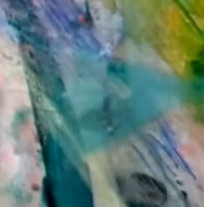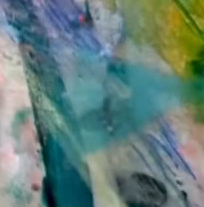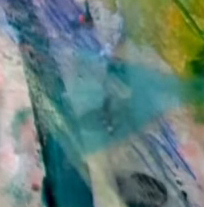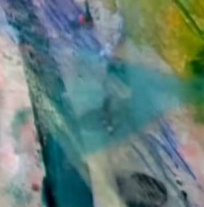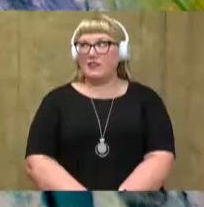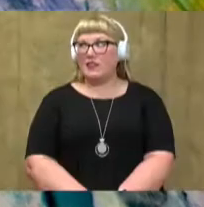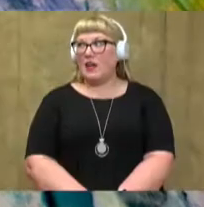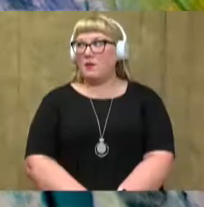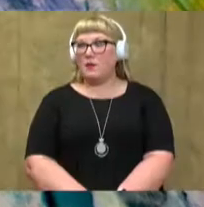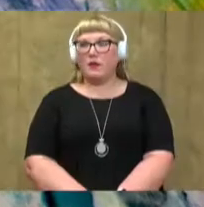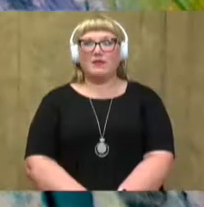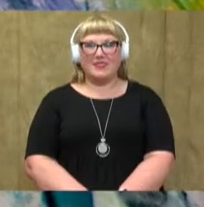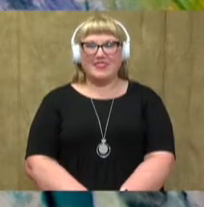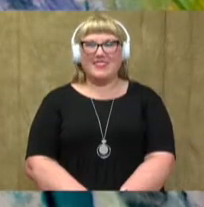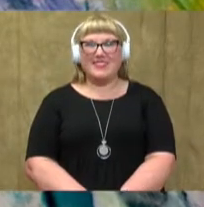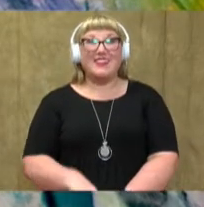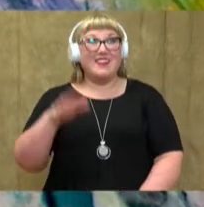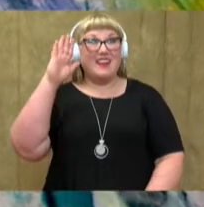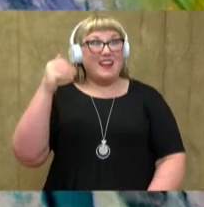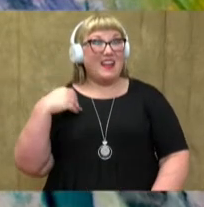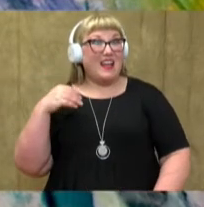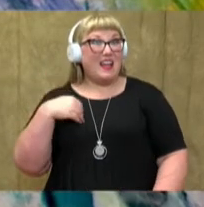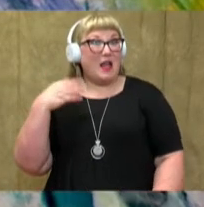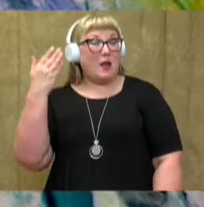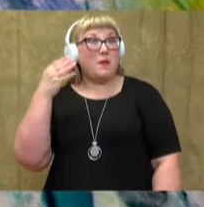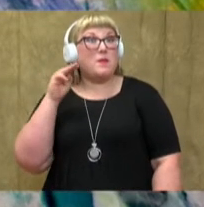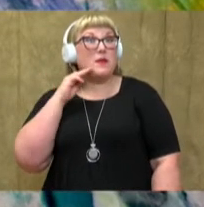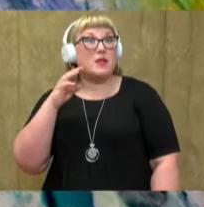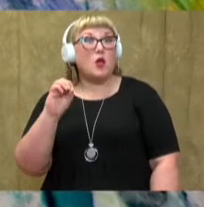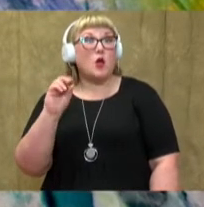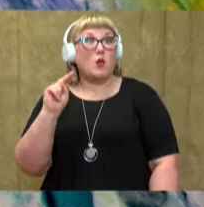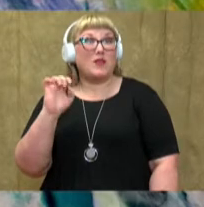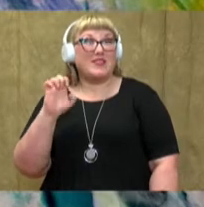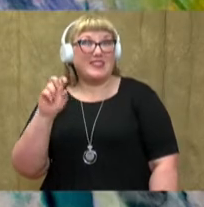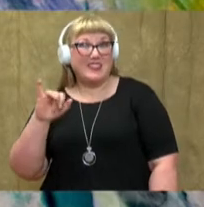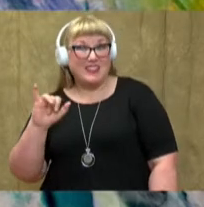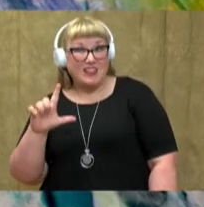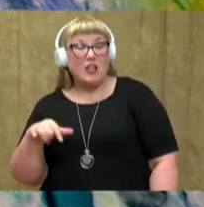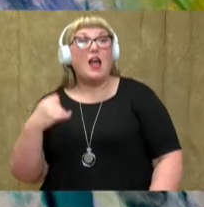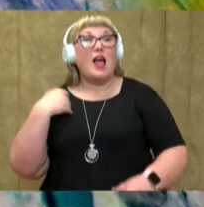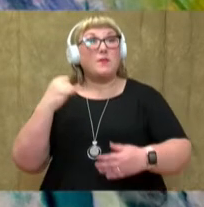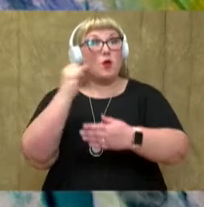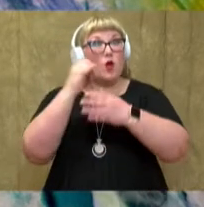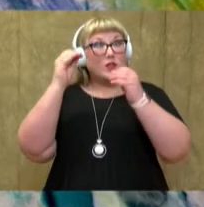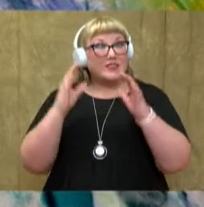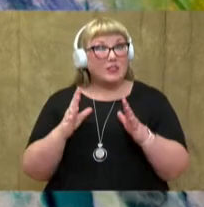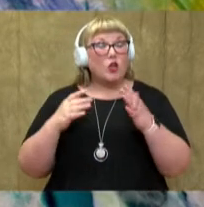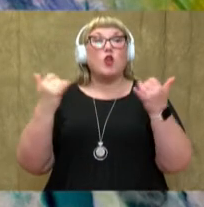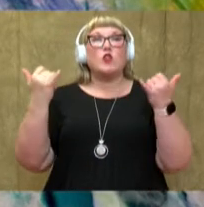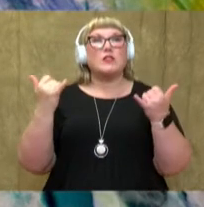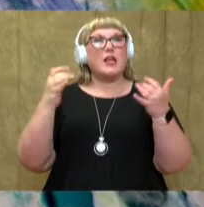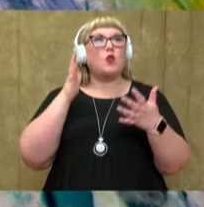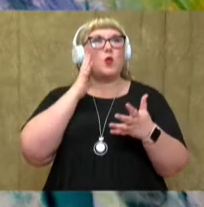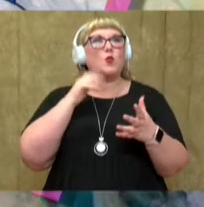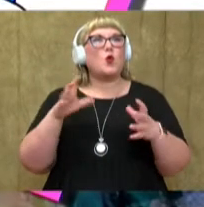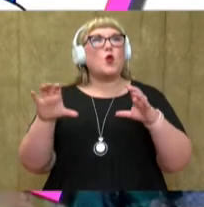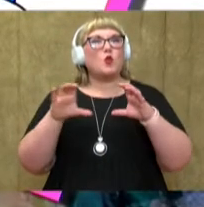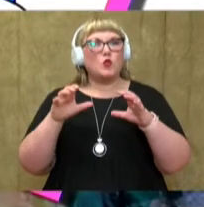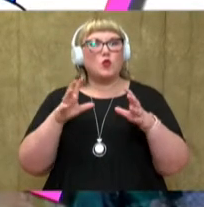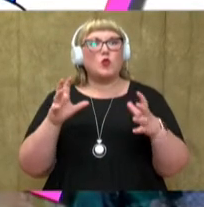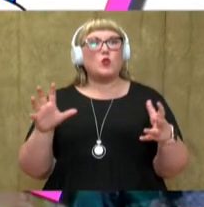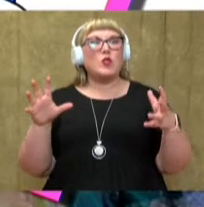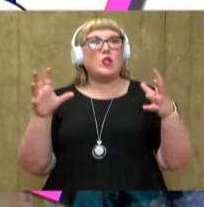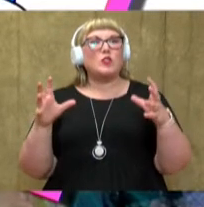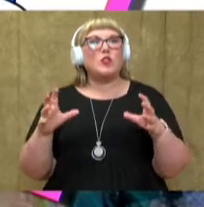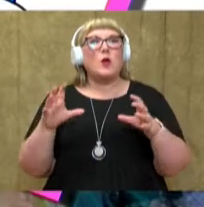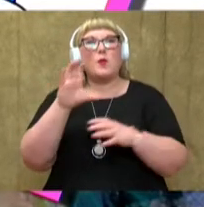Hi, my name is Miss O'Neill, and I'm going to be your art teacher today. Today we're going to do some collages. So you are going to